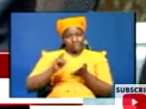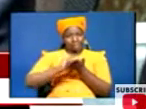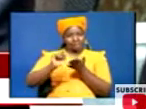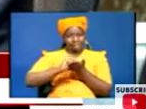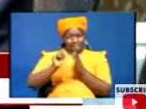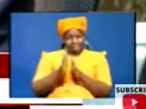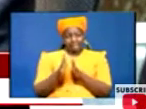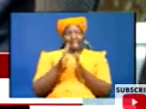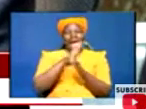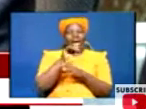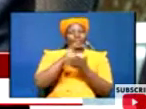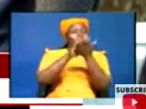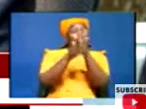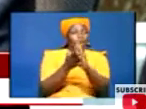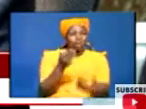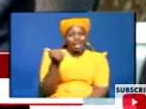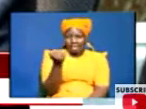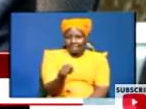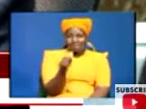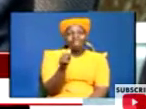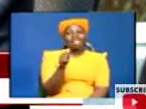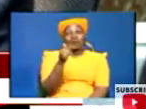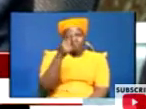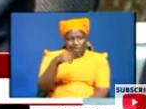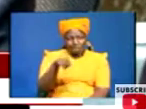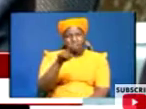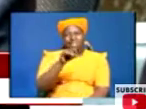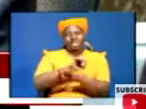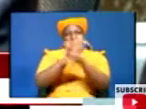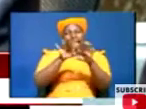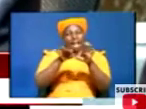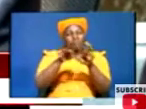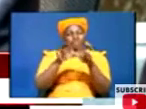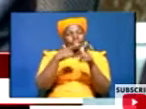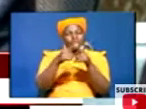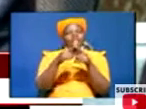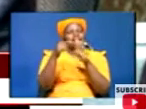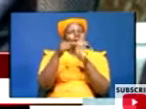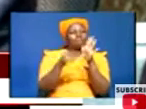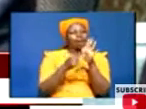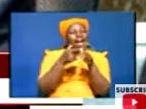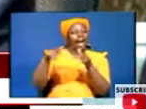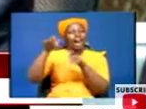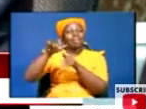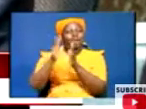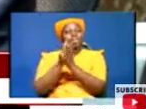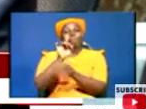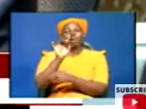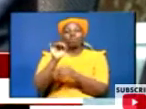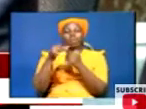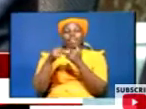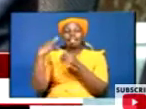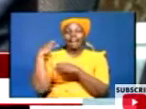and without any credible explanation, expanded the list by another 108 candidates in a manner